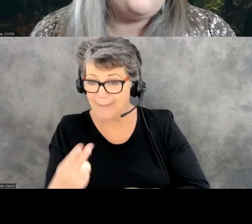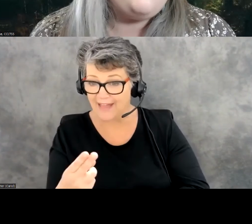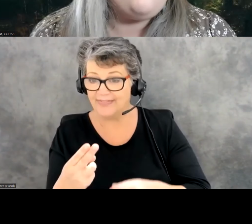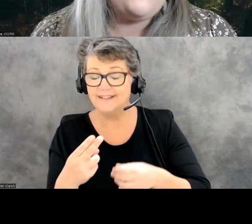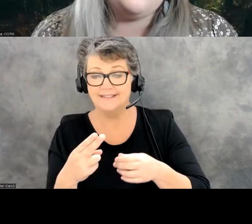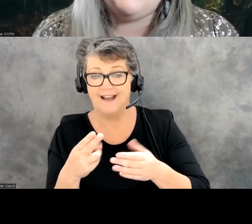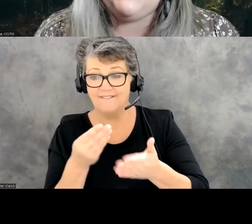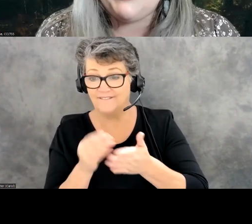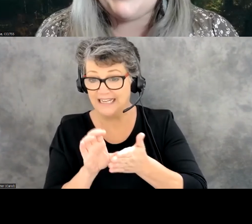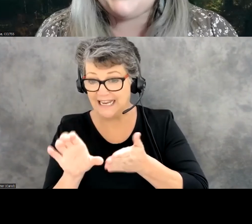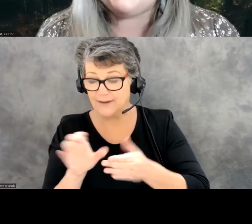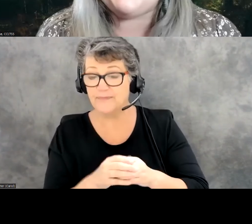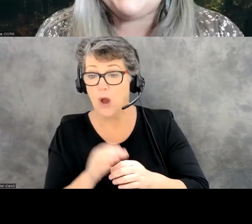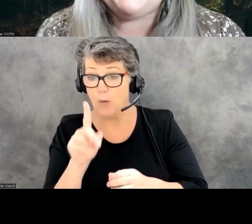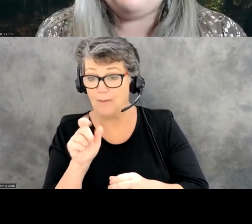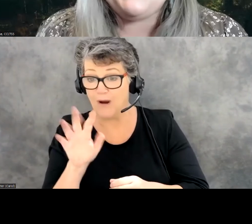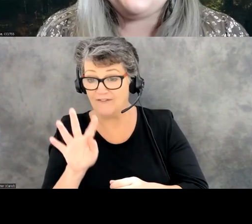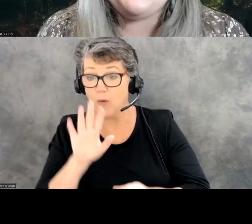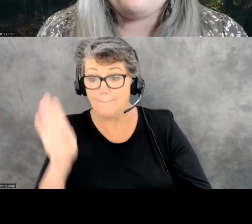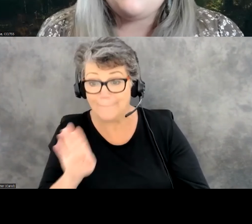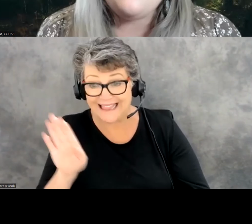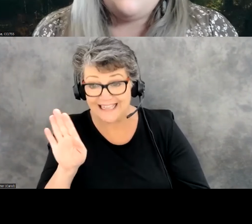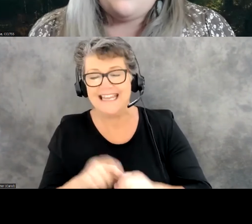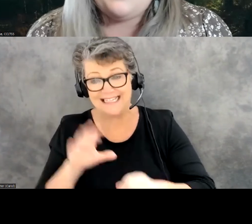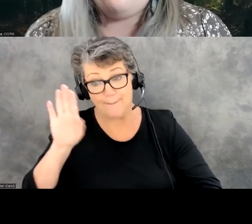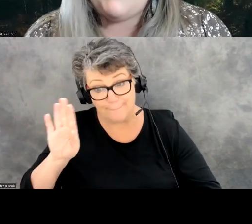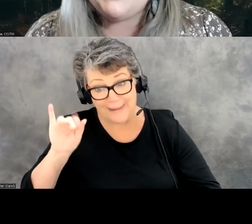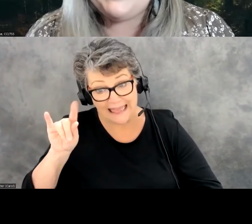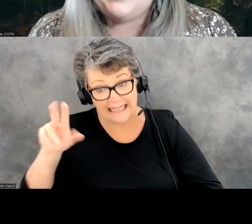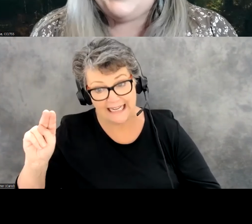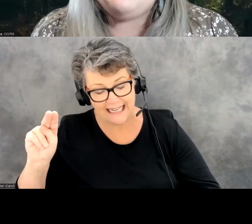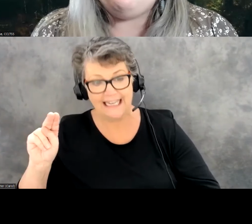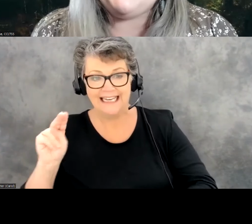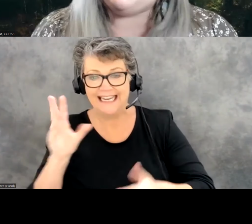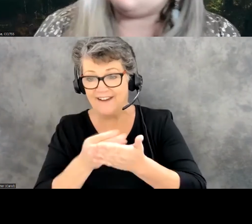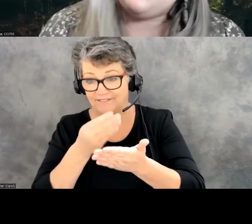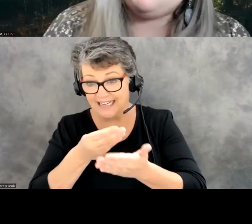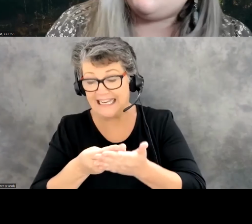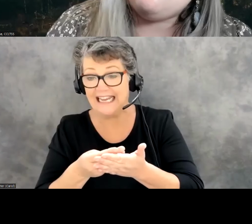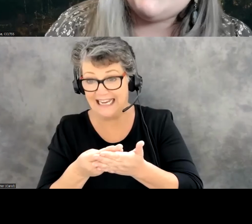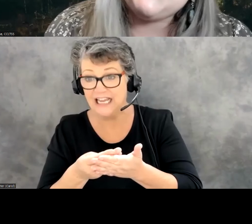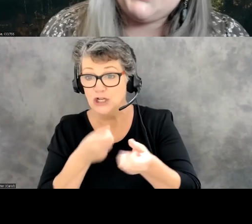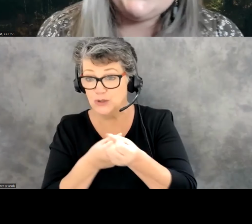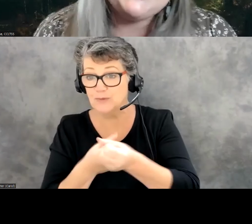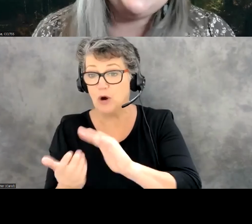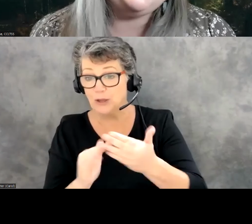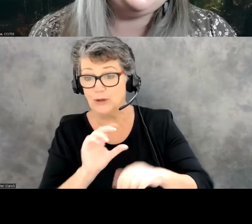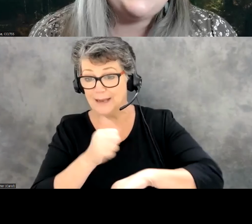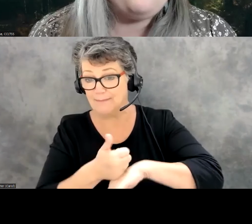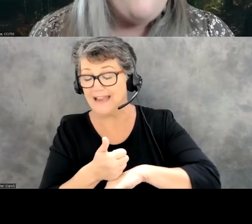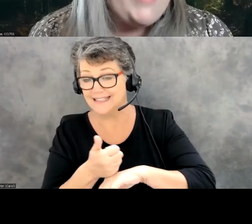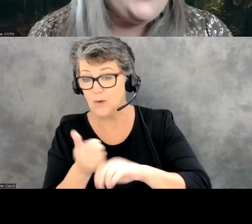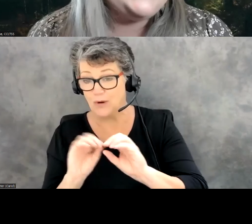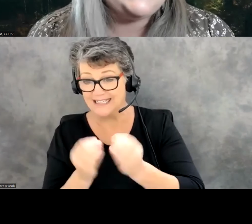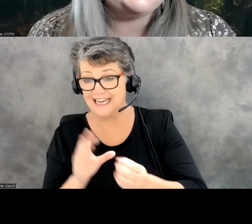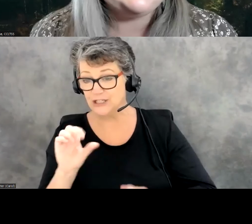over 1.4 billion, and yes, that's billion with a B, in funding to support community-based organizations